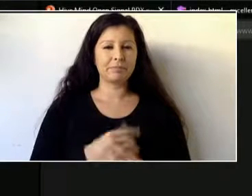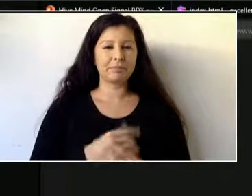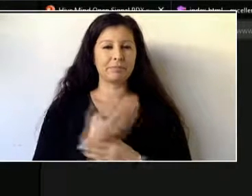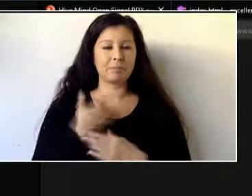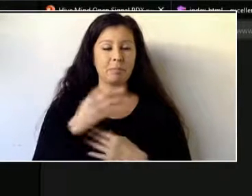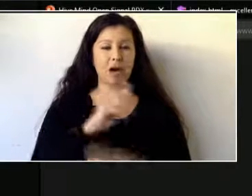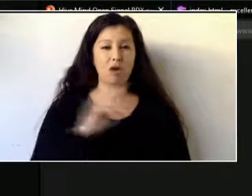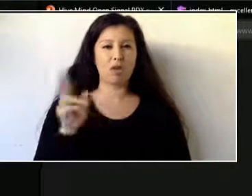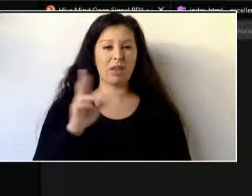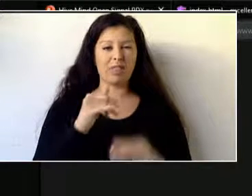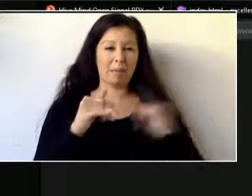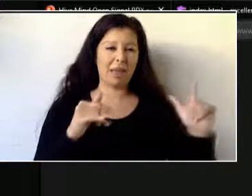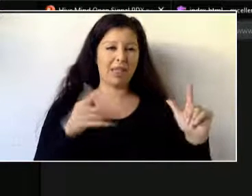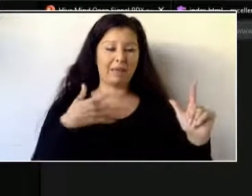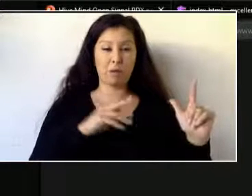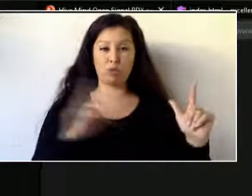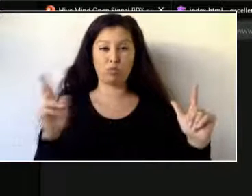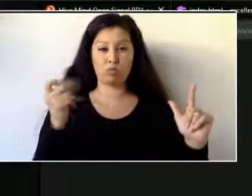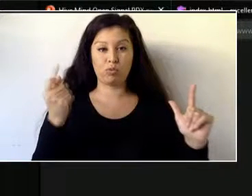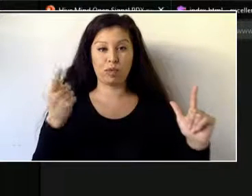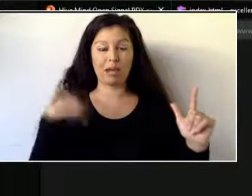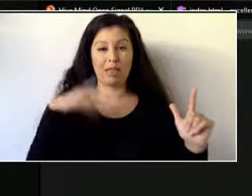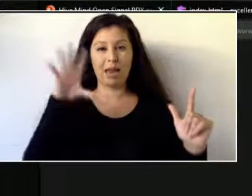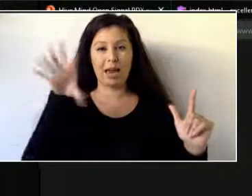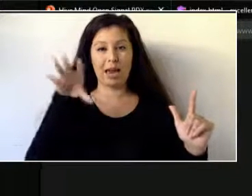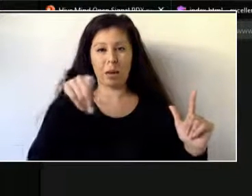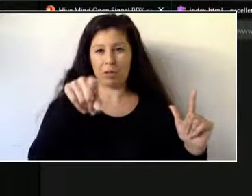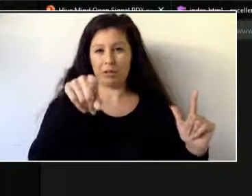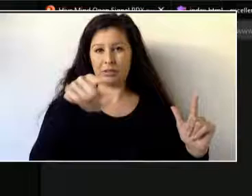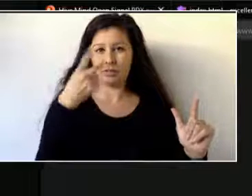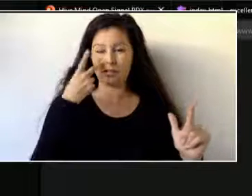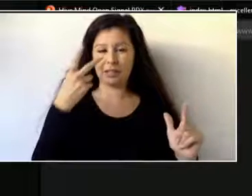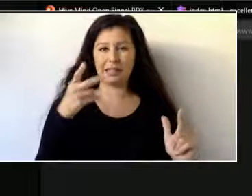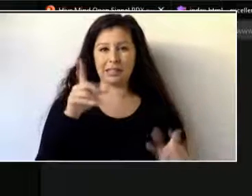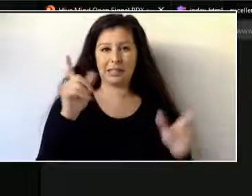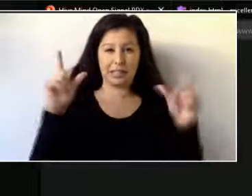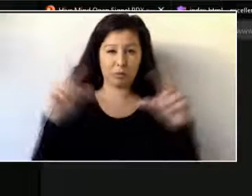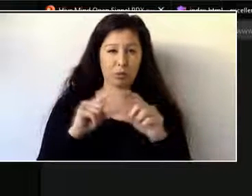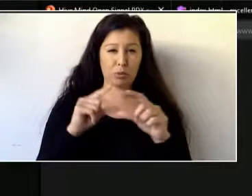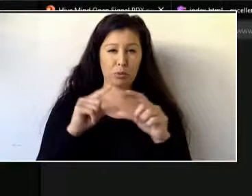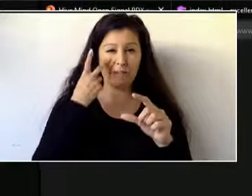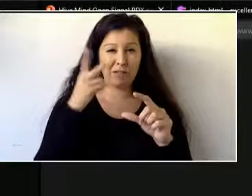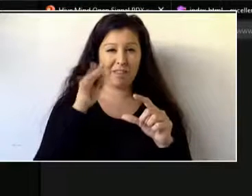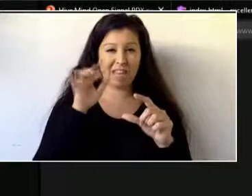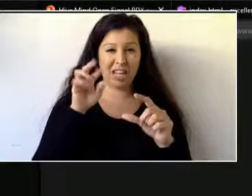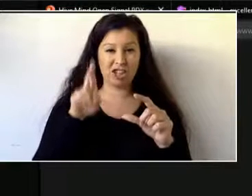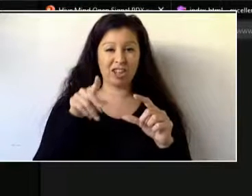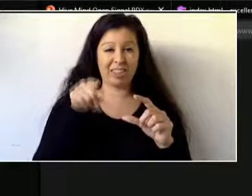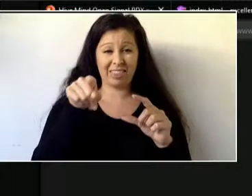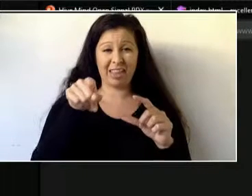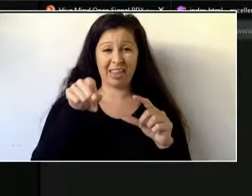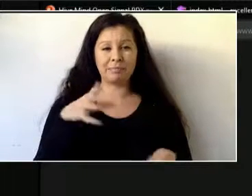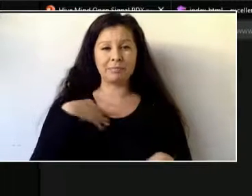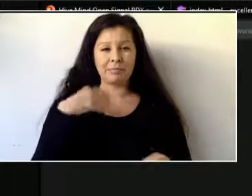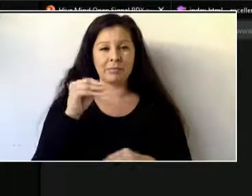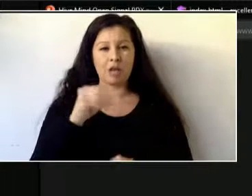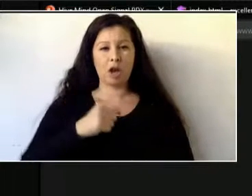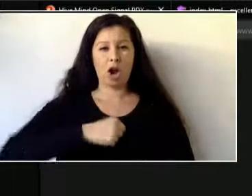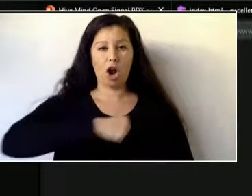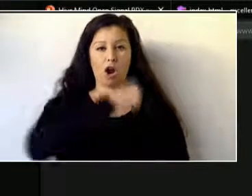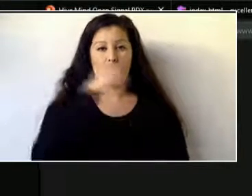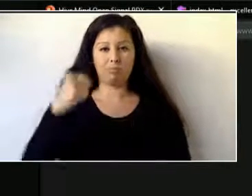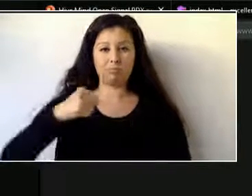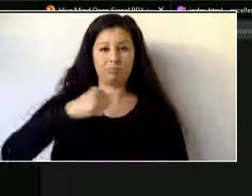right hand, so that's my left hand, my right hand is where this camera is. So you can see this little tiny little viewfinder here. So I can move my arm